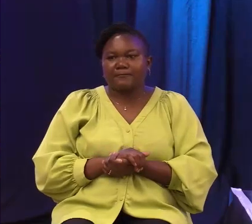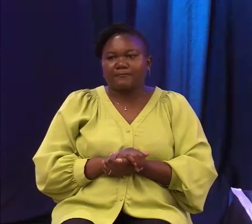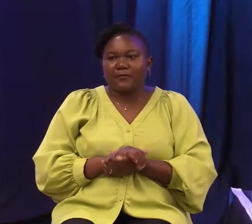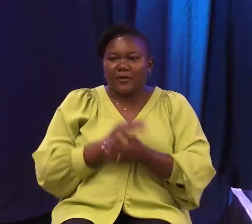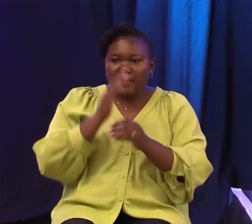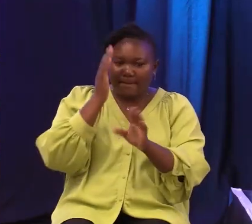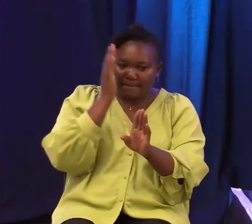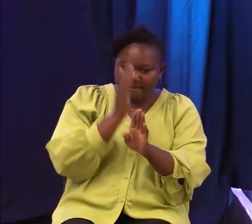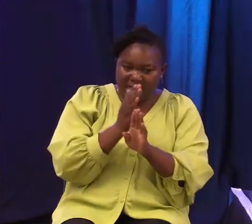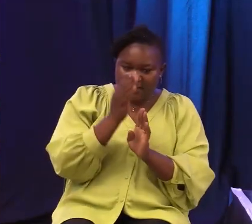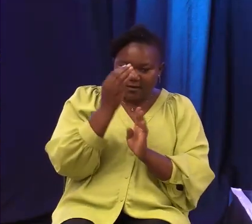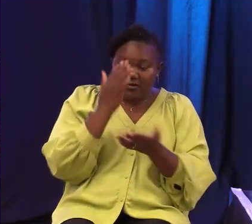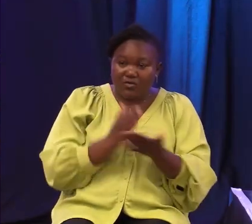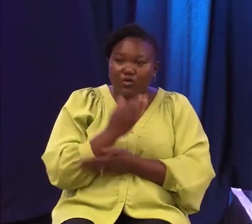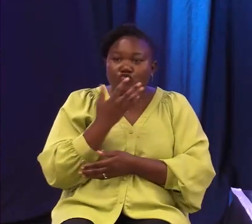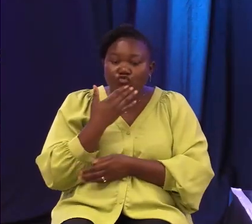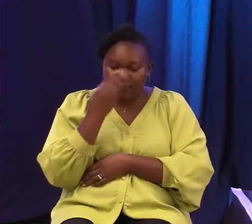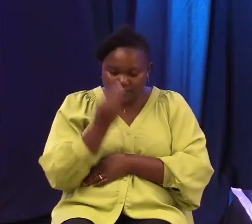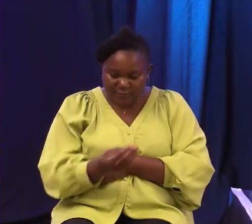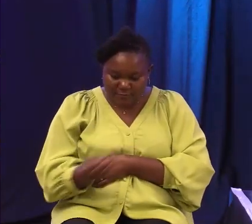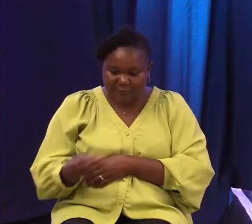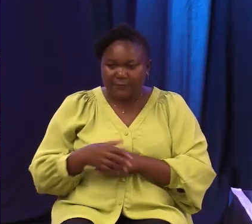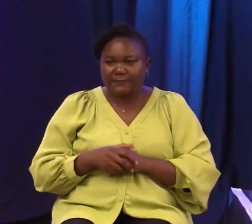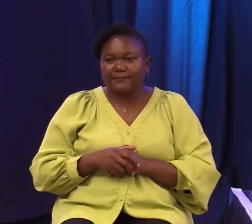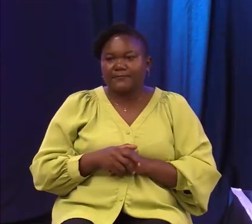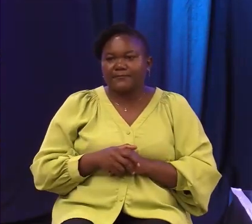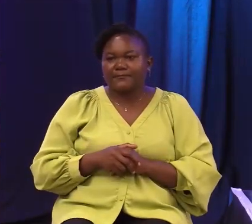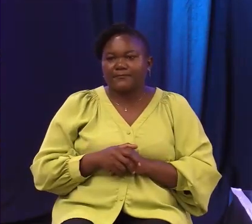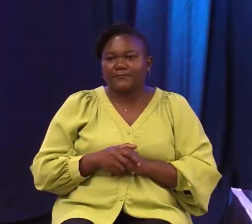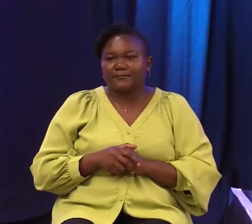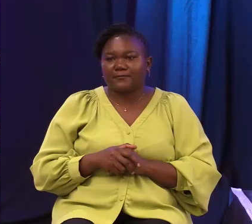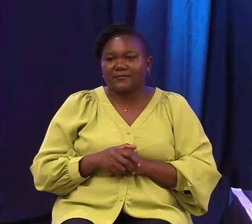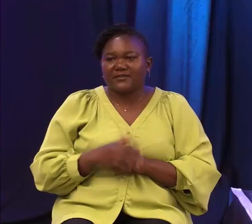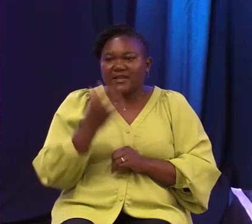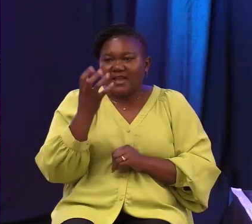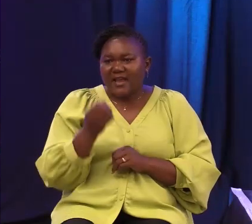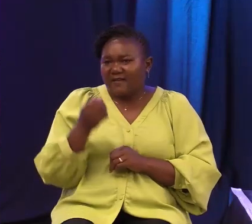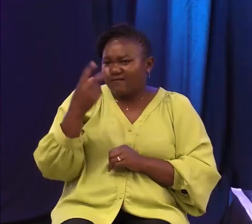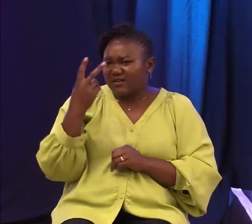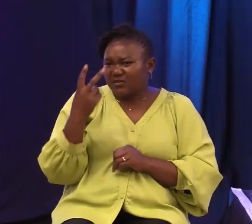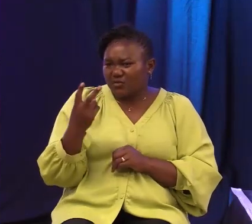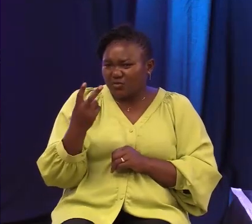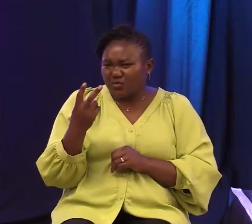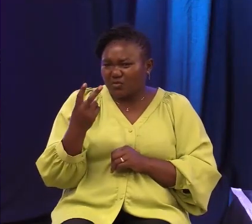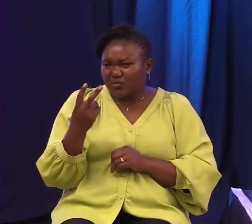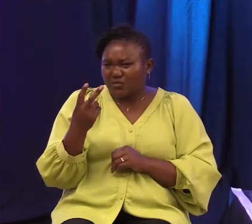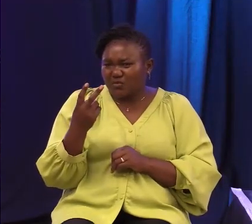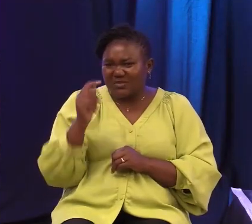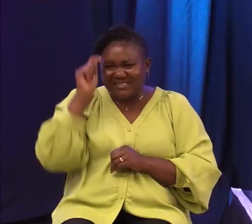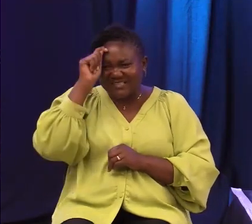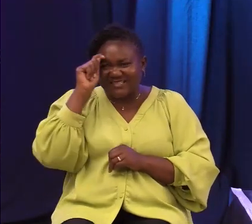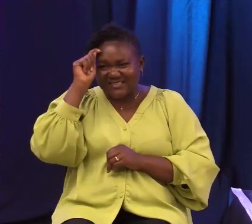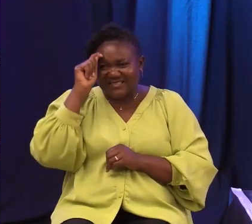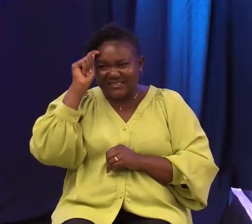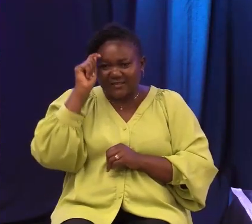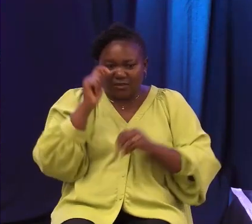particularly of the children. There are essentially two major theories that are